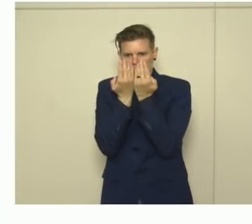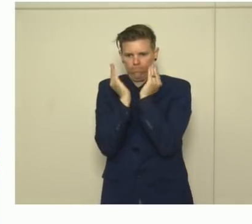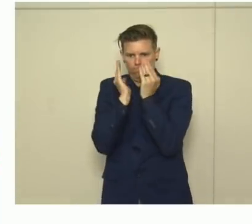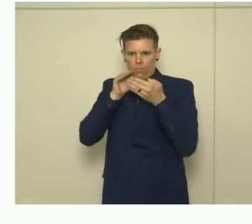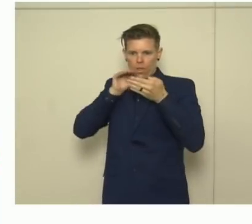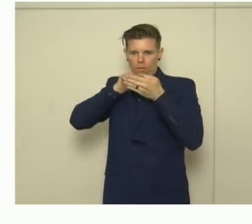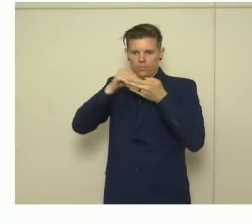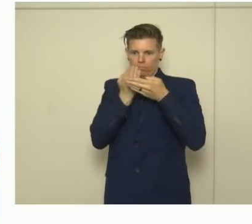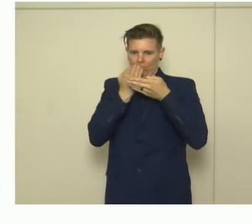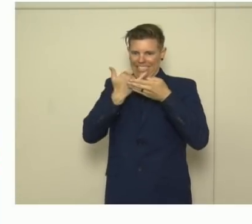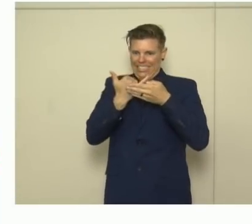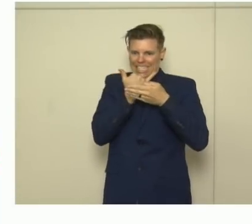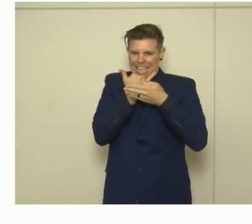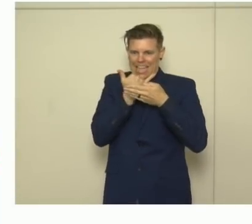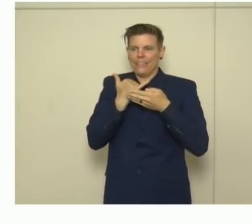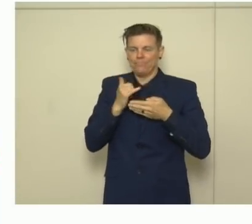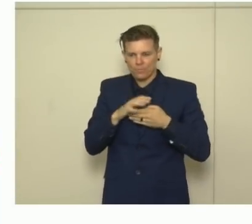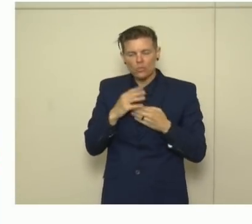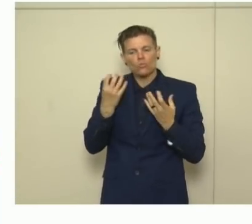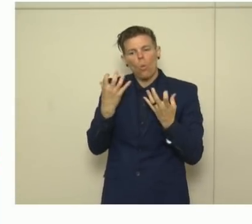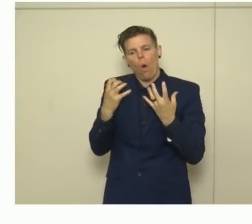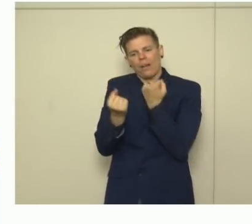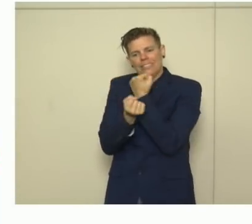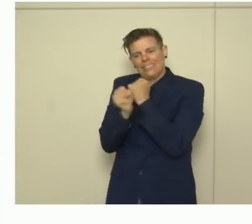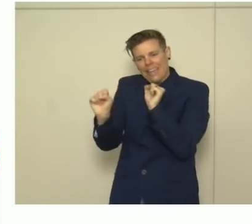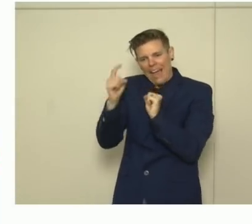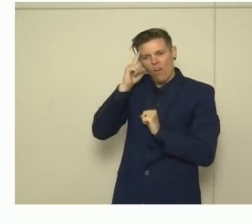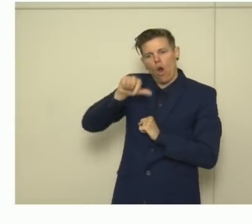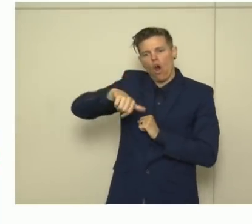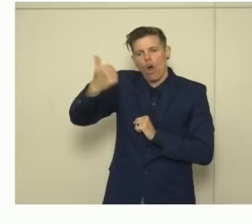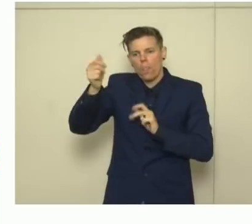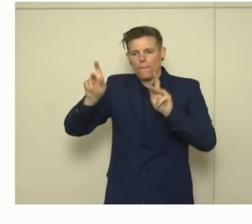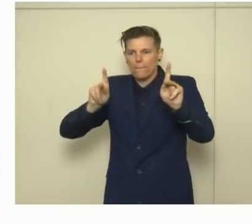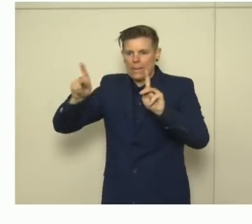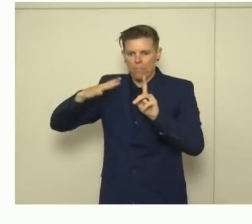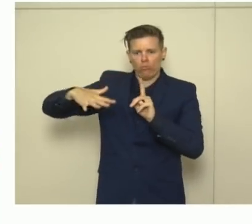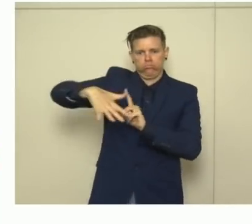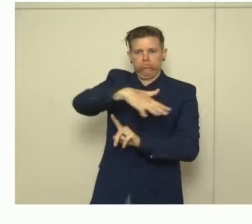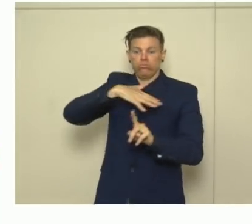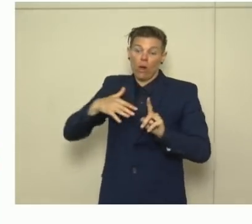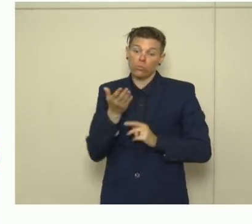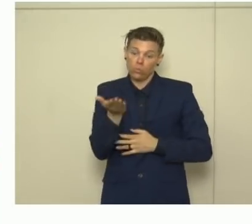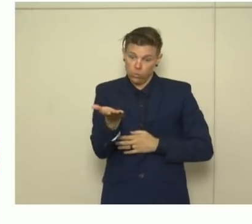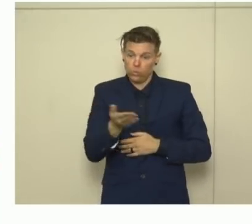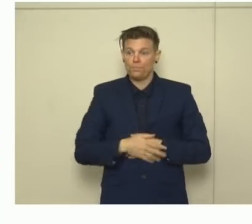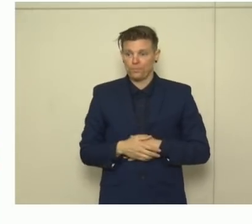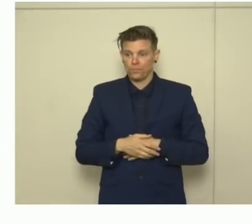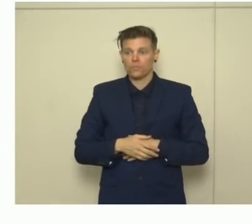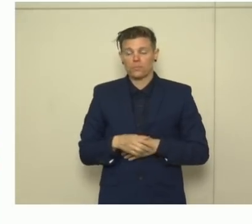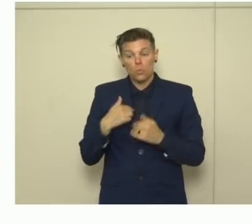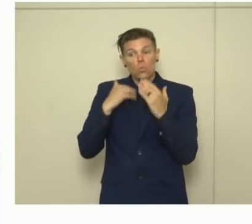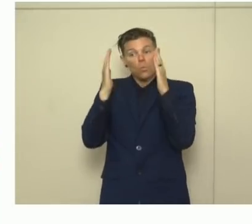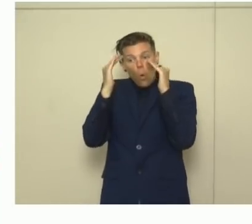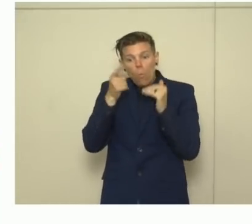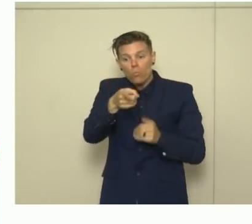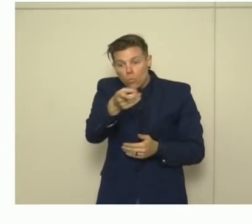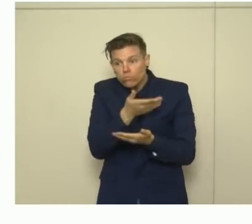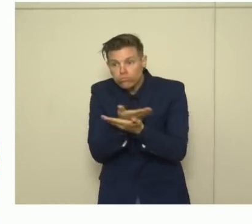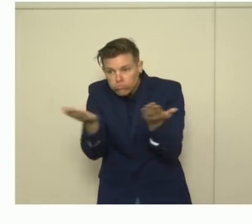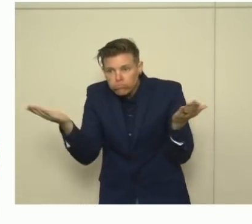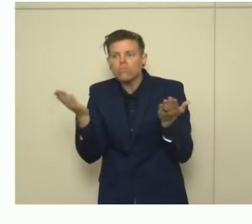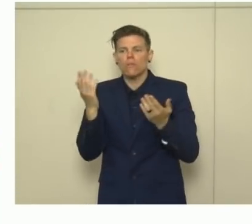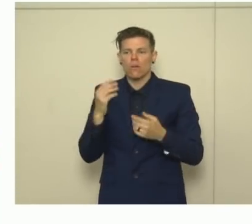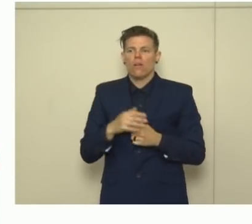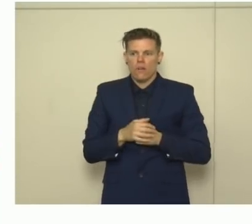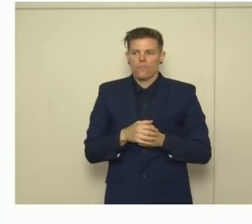be worn to protect other people from you. Everybody, we're hoping, will find a multi-layer cloth mask that